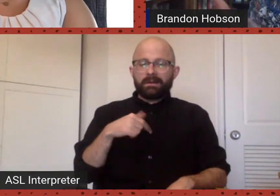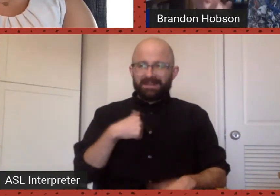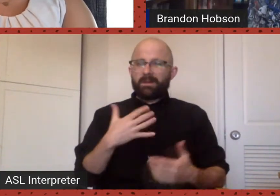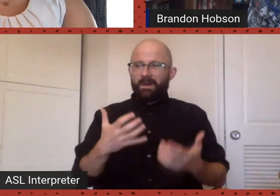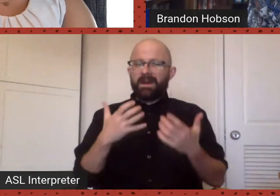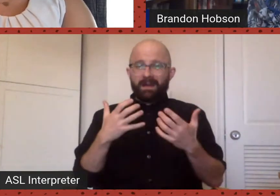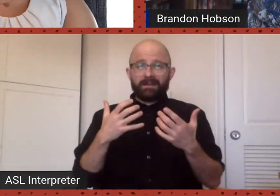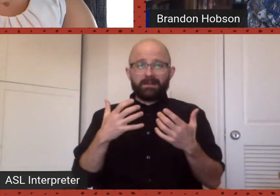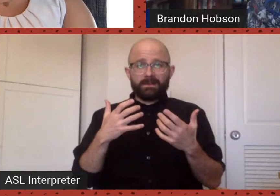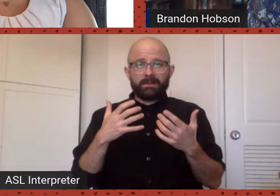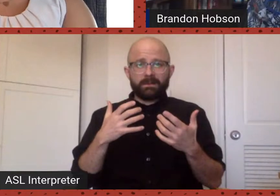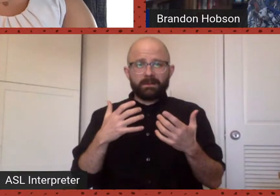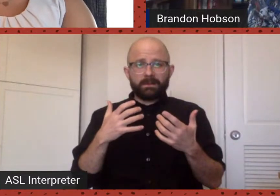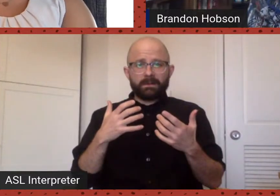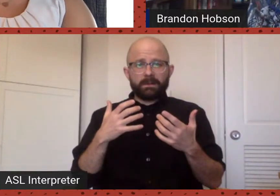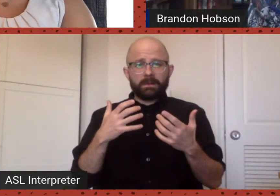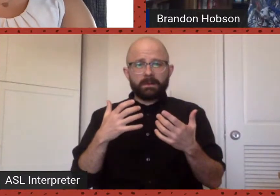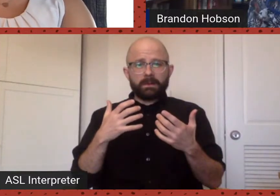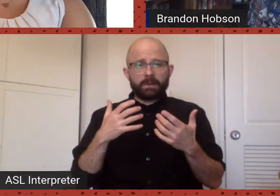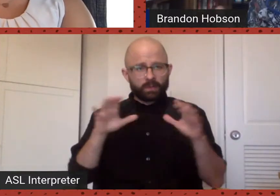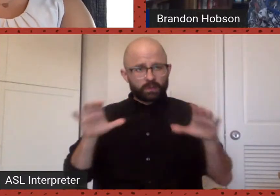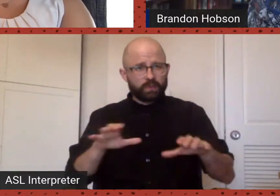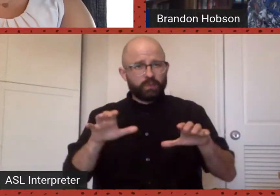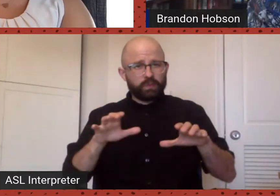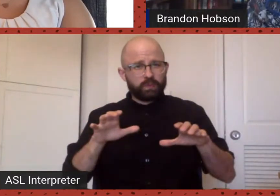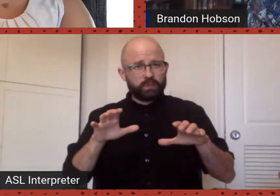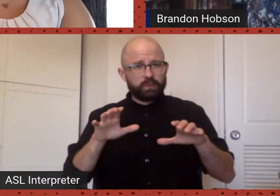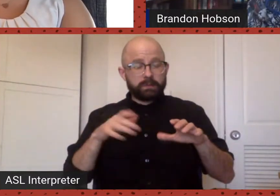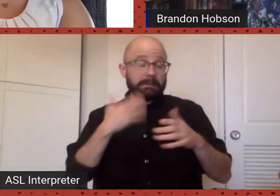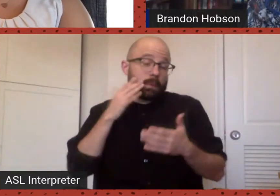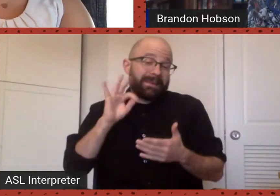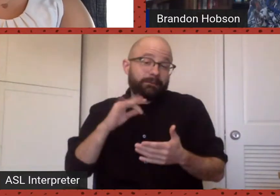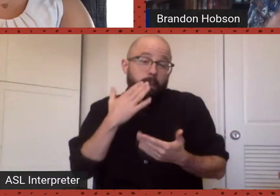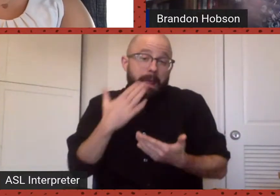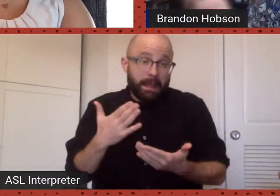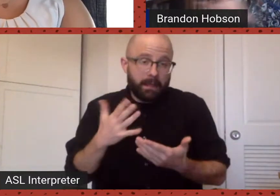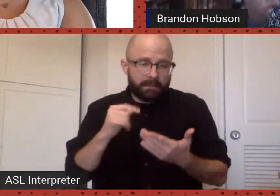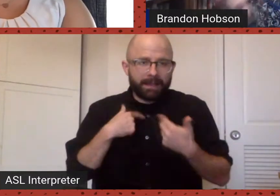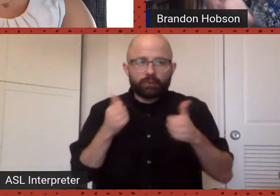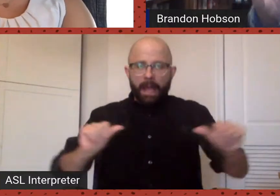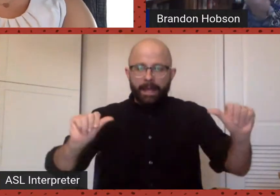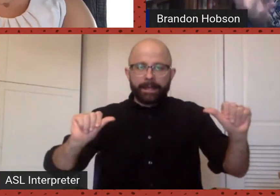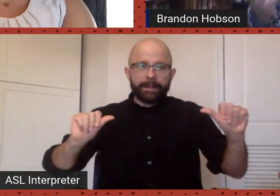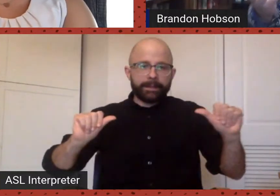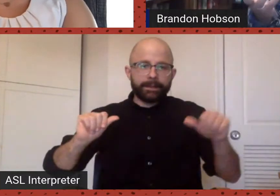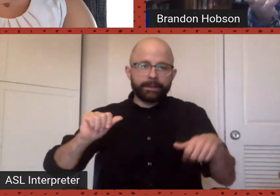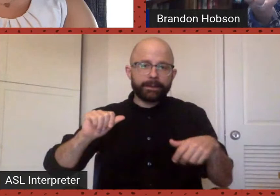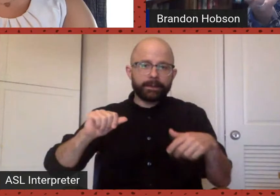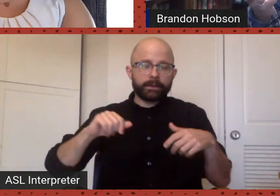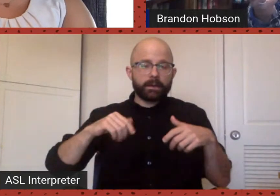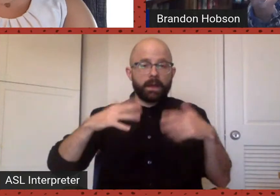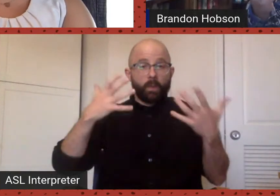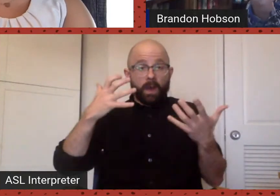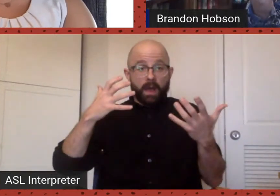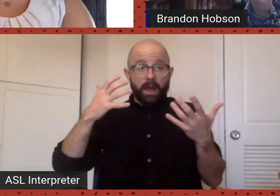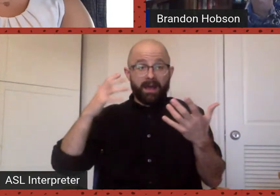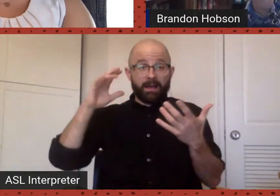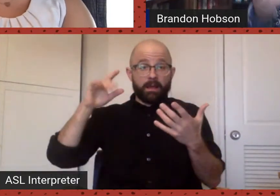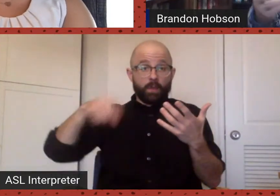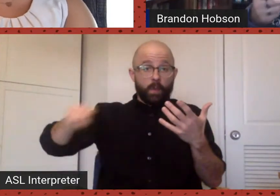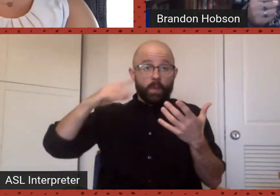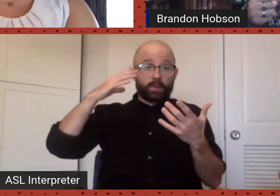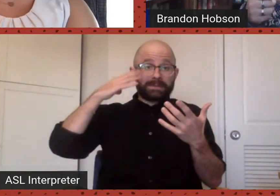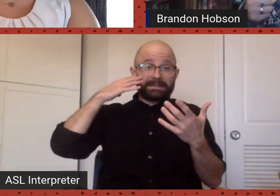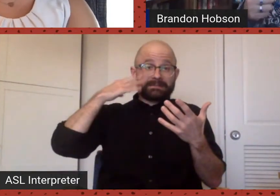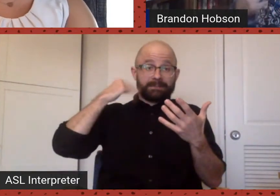try to pull off. I don't know that I did it very well, but I mean, I tried, and I wanted to bring the stuff to light in an art, in